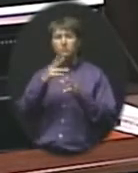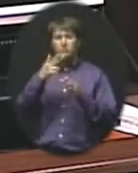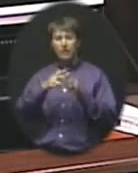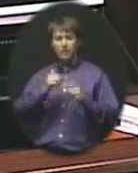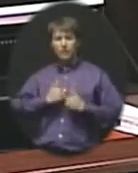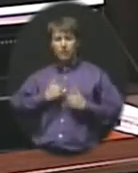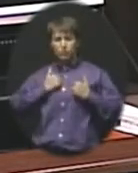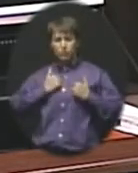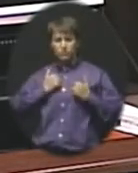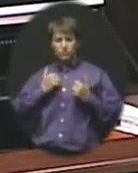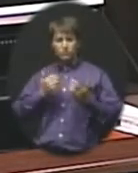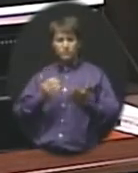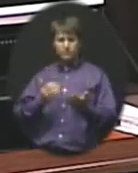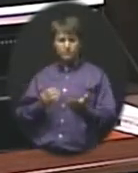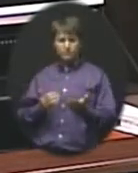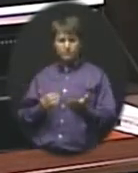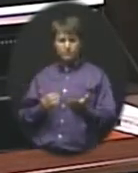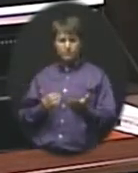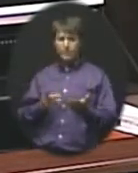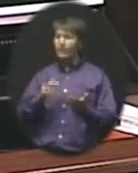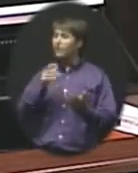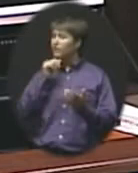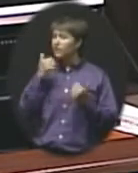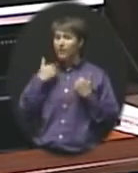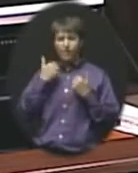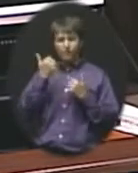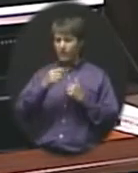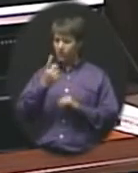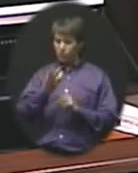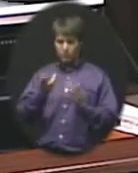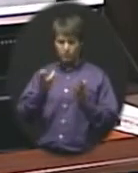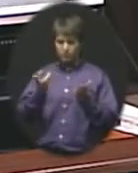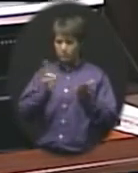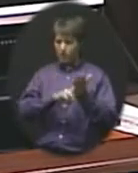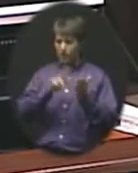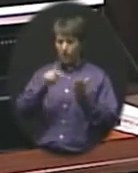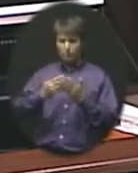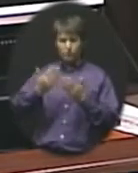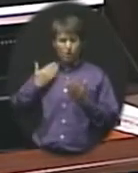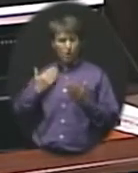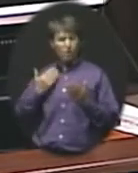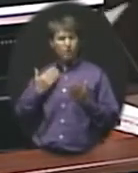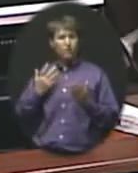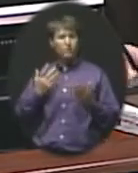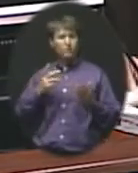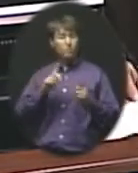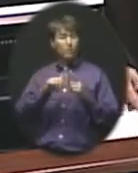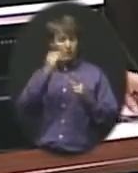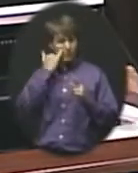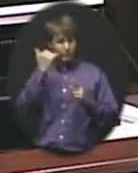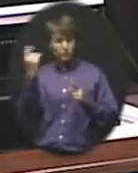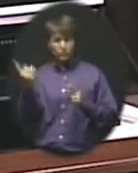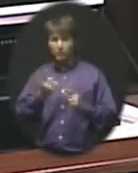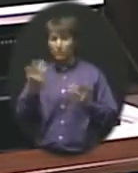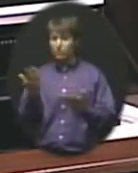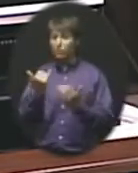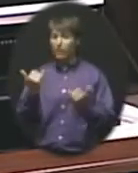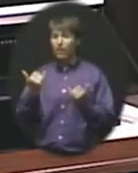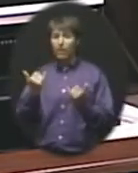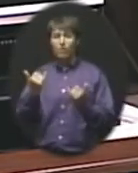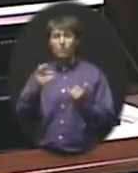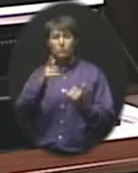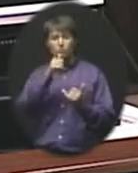address. We did not have individuals sign up prior to the board meeting, but if there's anyone here who